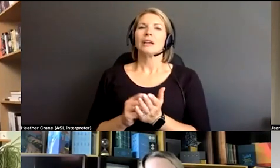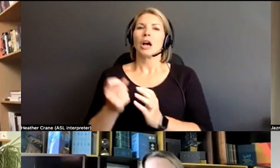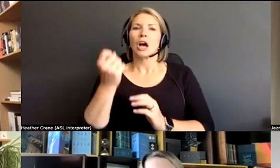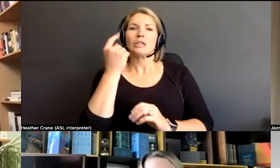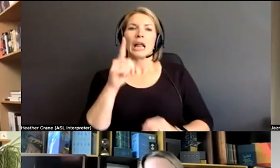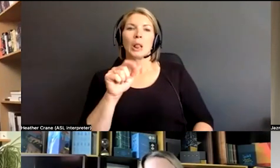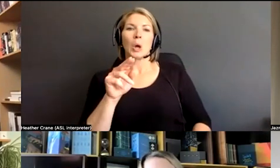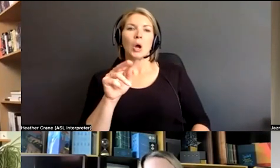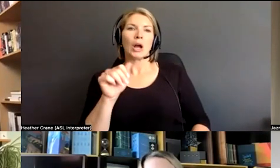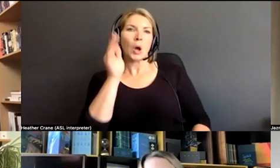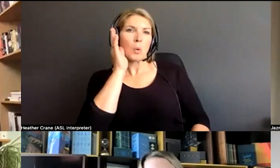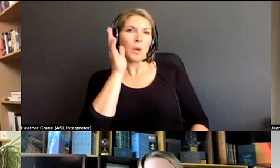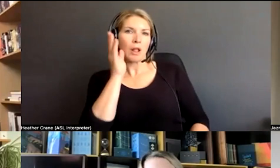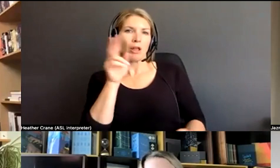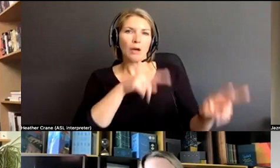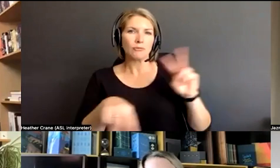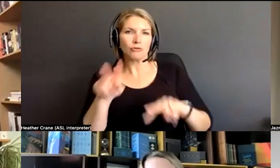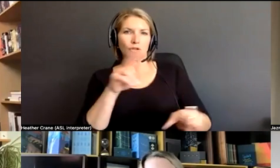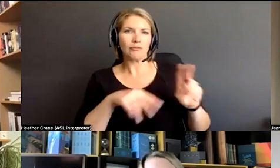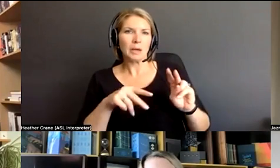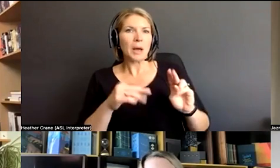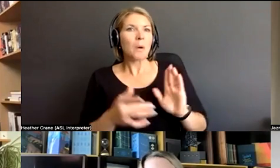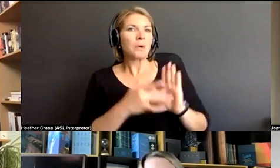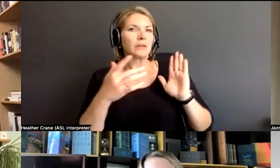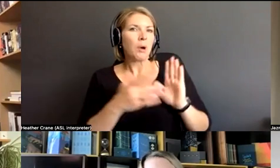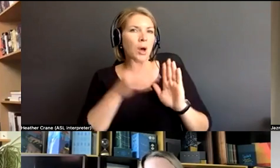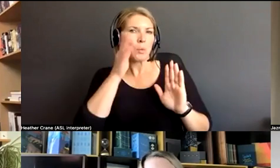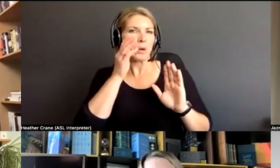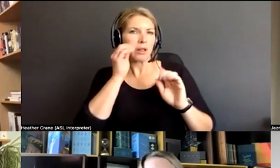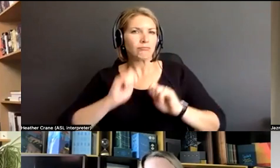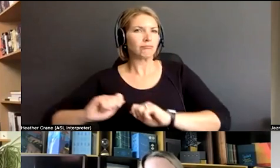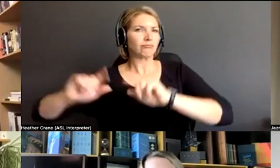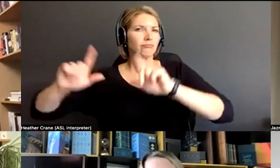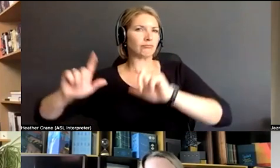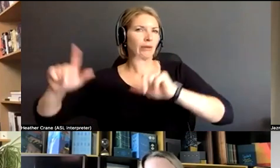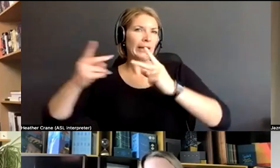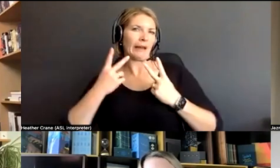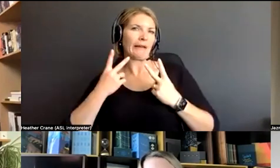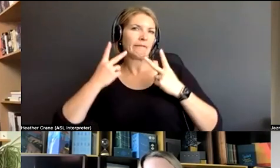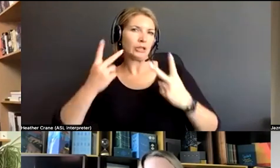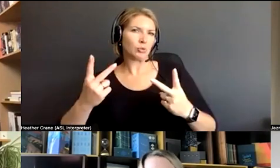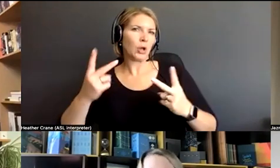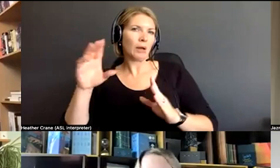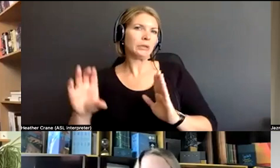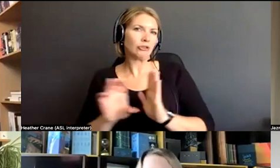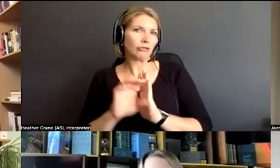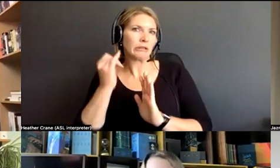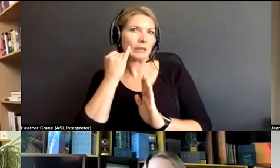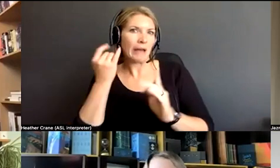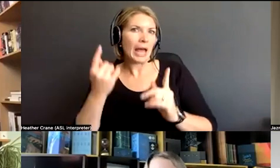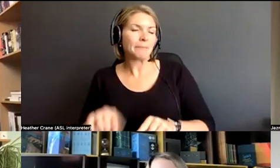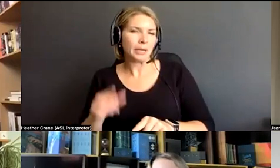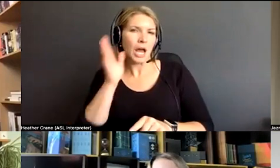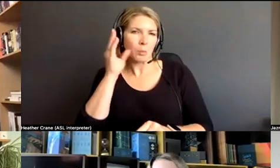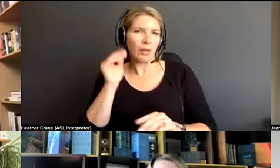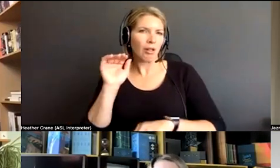in the chat, she may pop up some visuals. If that does happen, I will certainly draw everybody's attention to that.